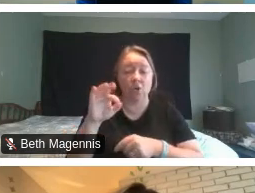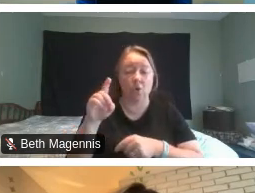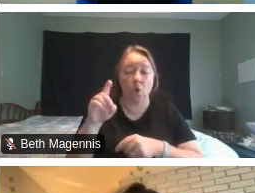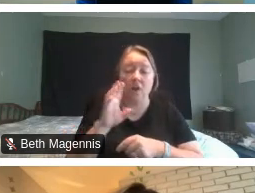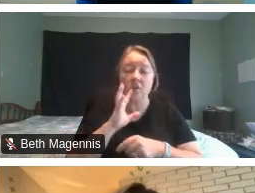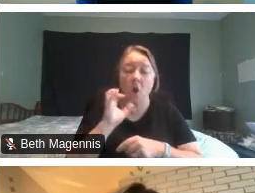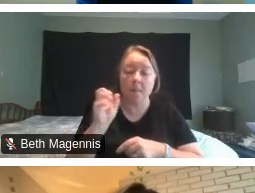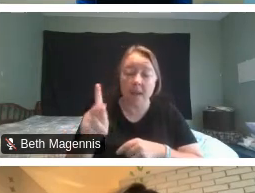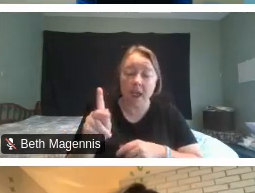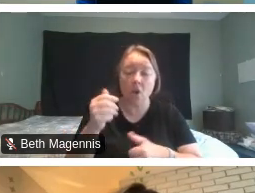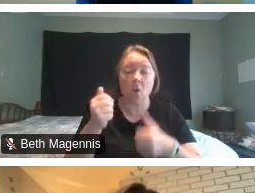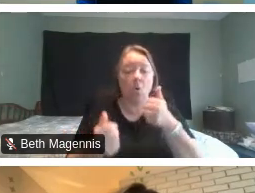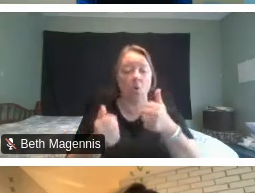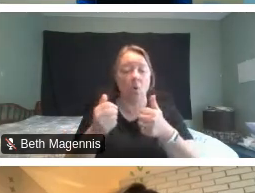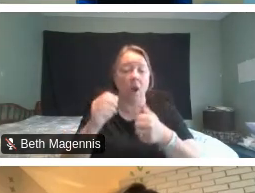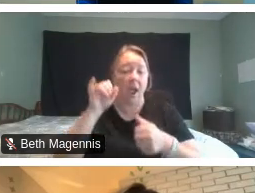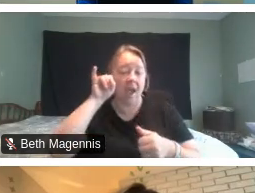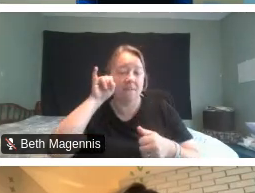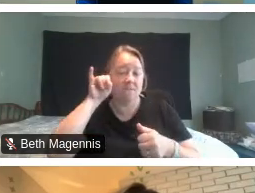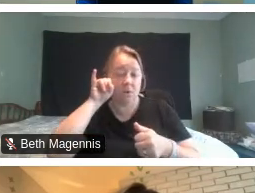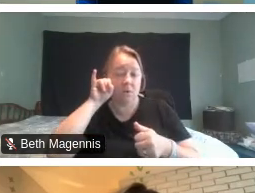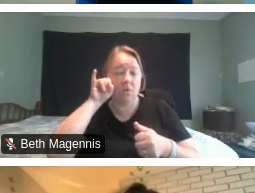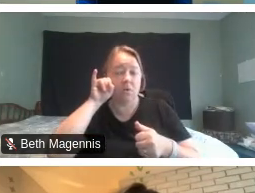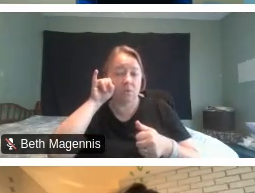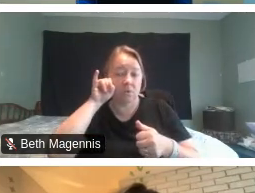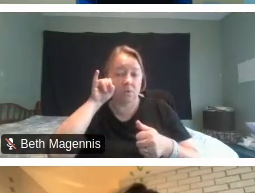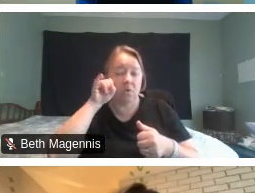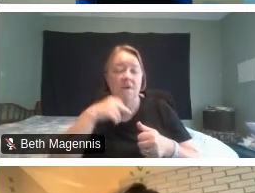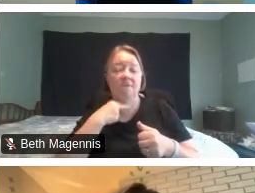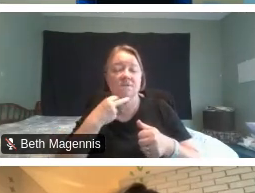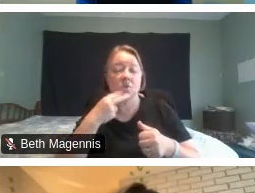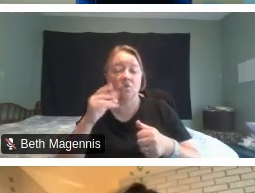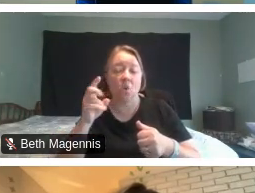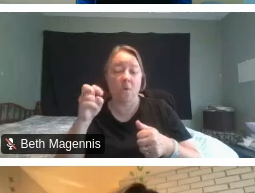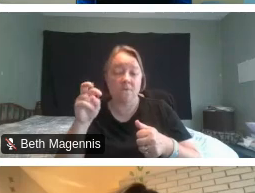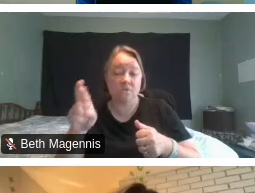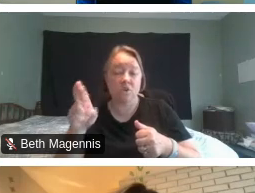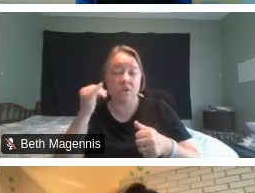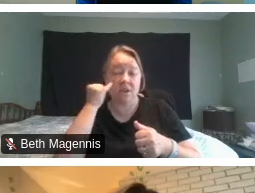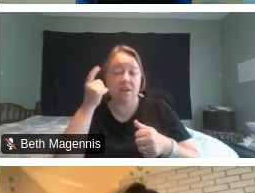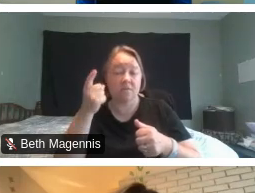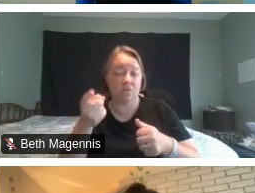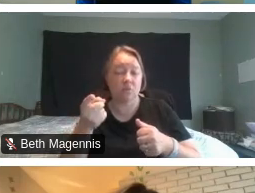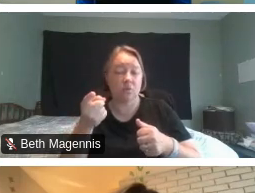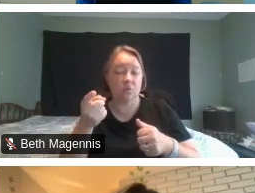or iPhone VoiceOver. If